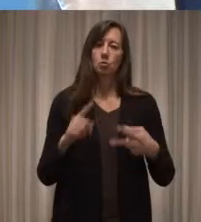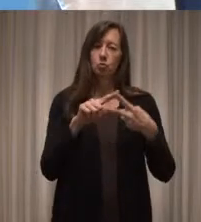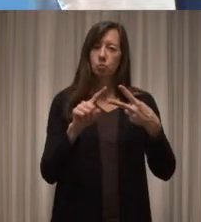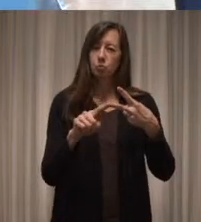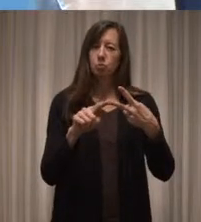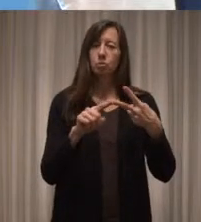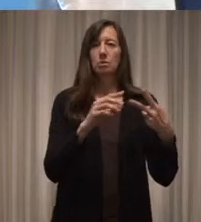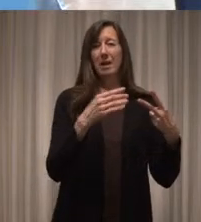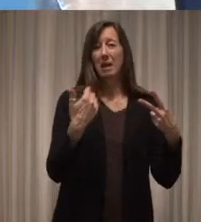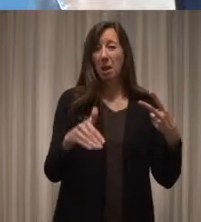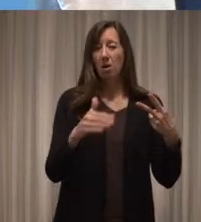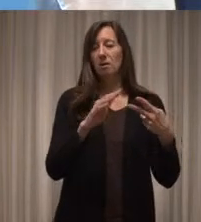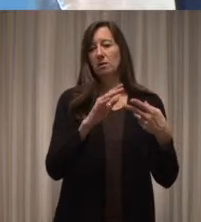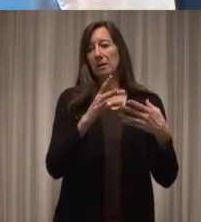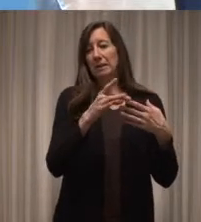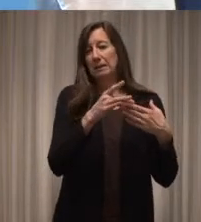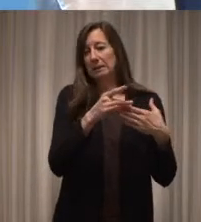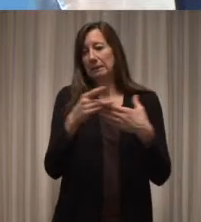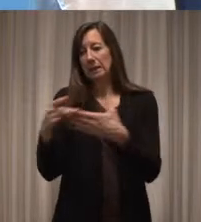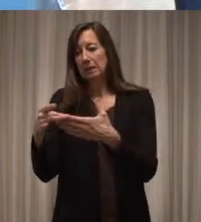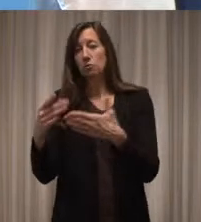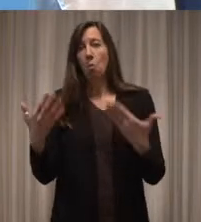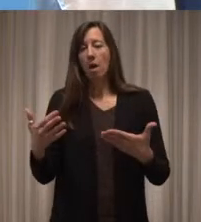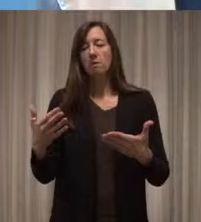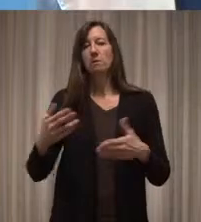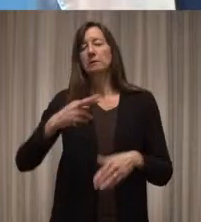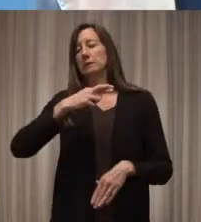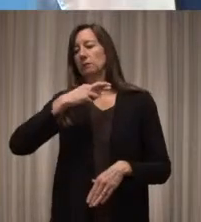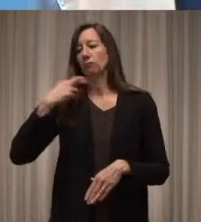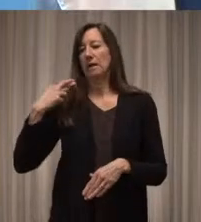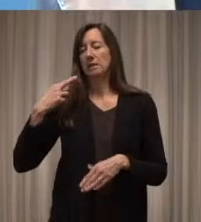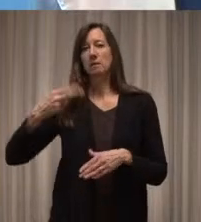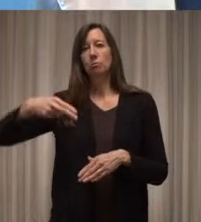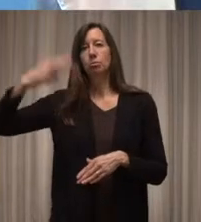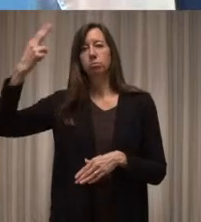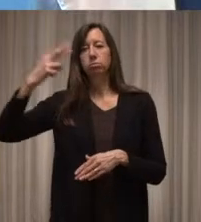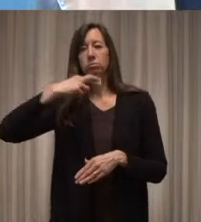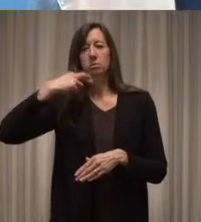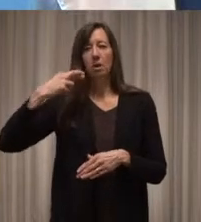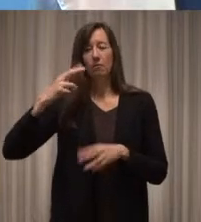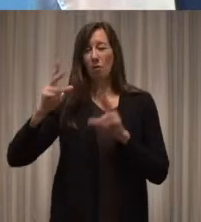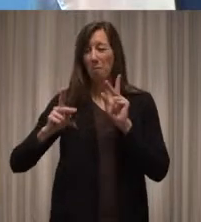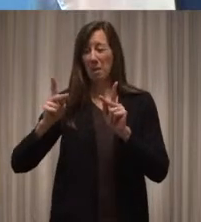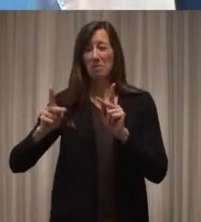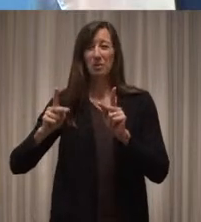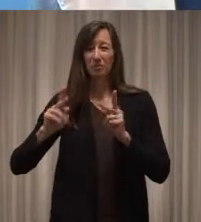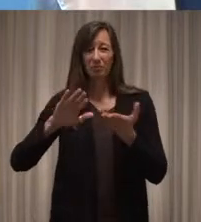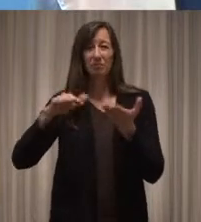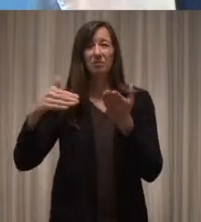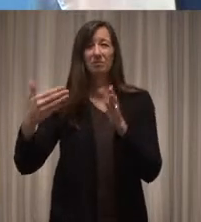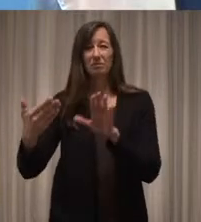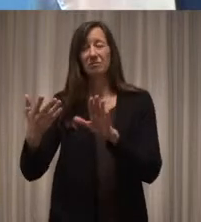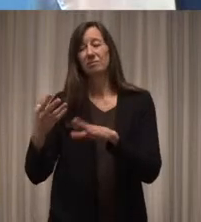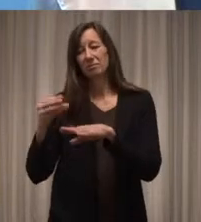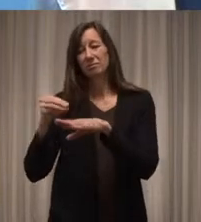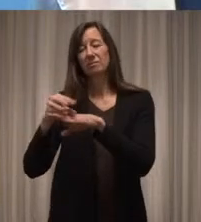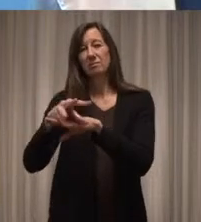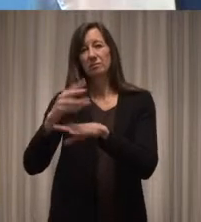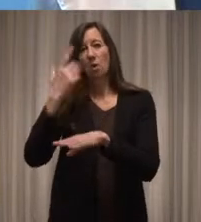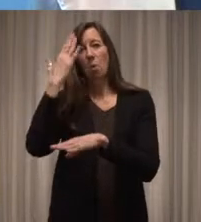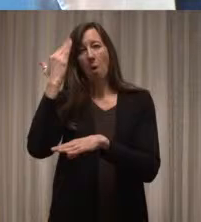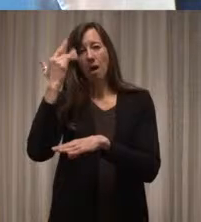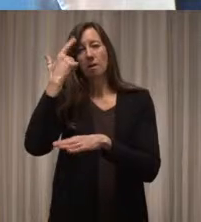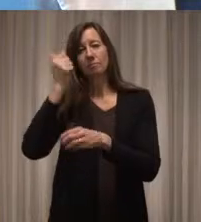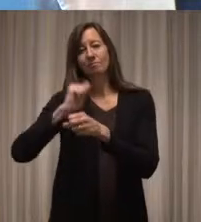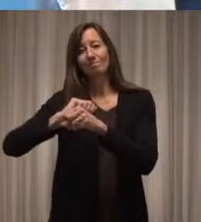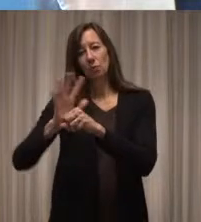to greater risk among those who might be exposed or who do get COVID. So I'll talk